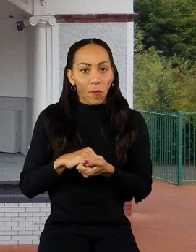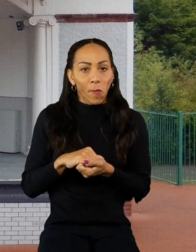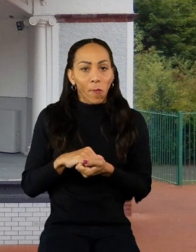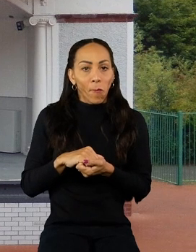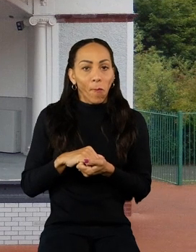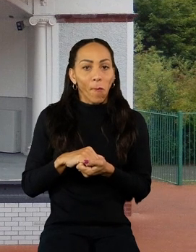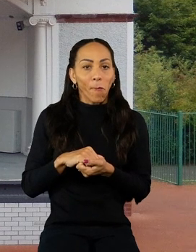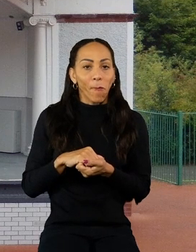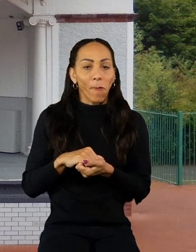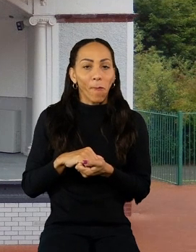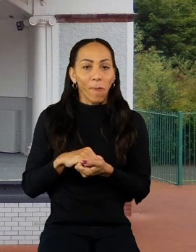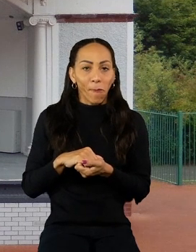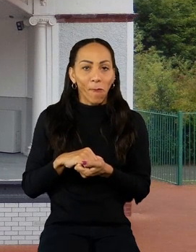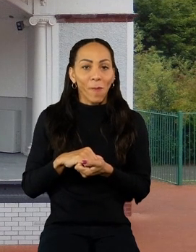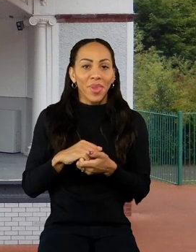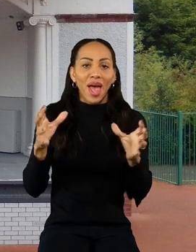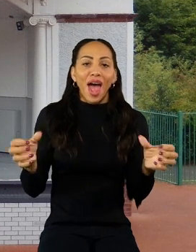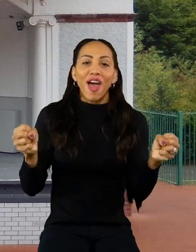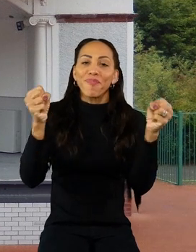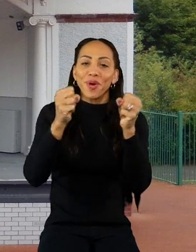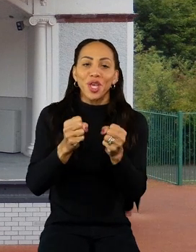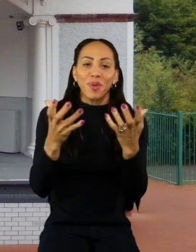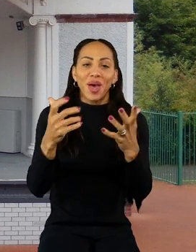Well, what I've got you set up here,